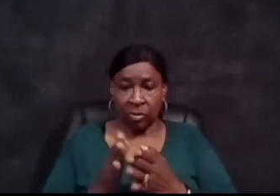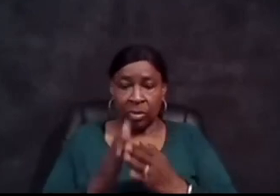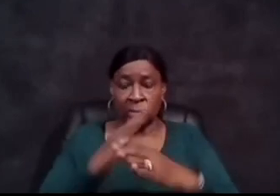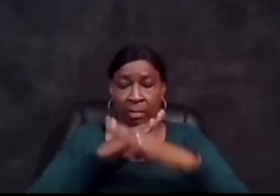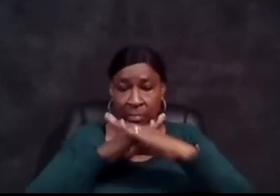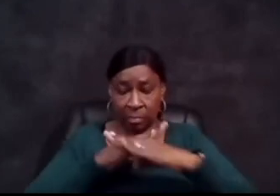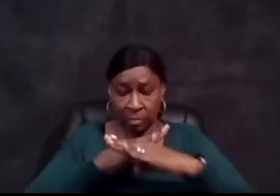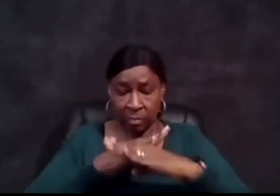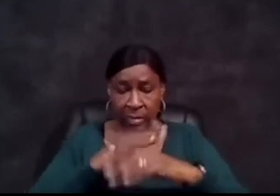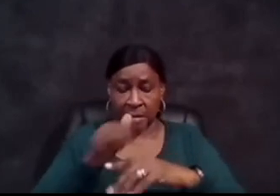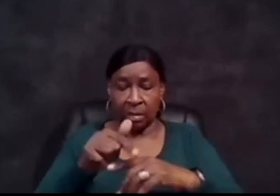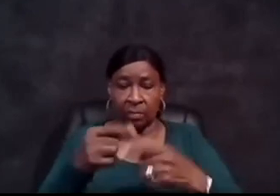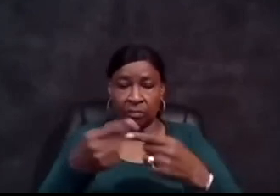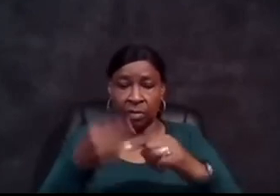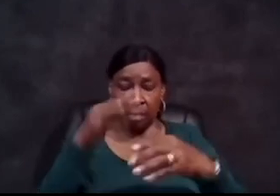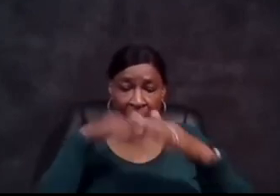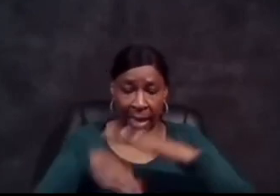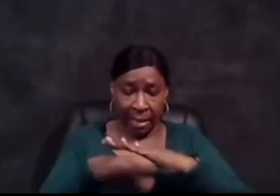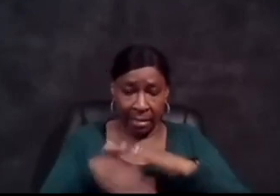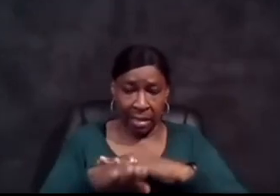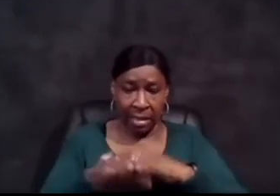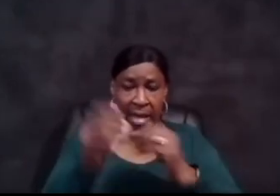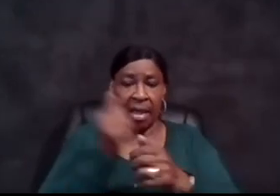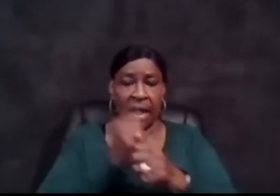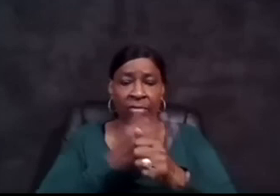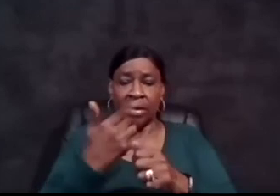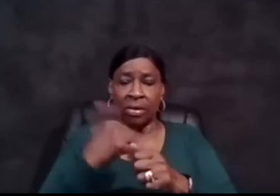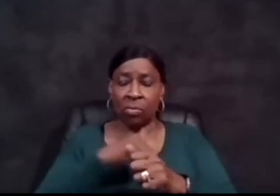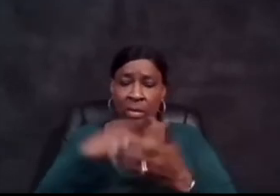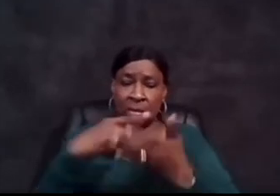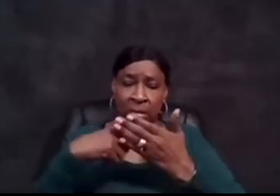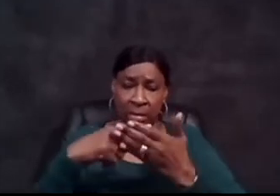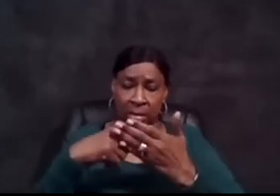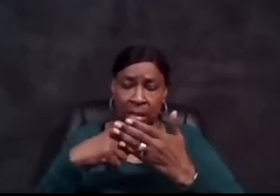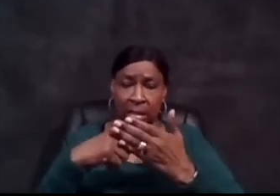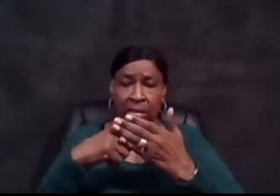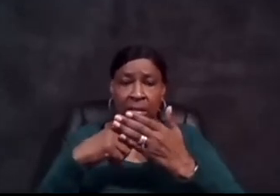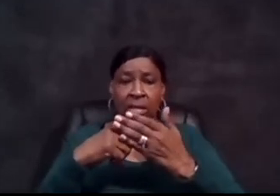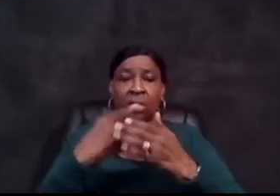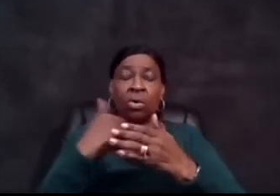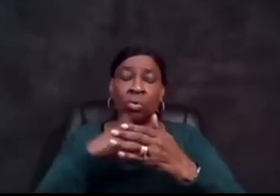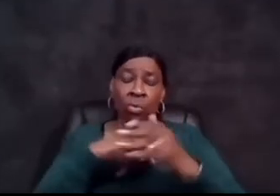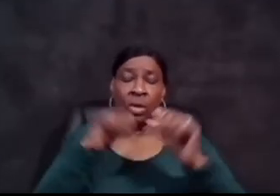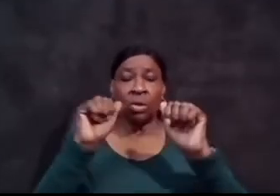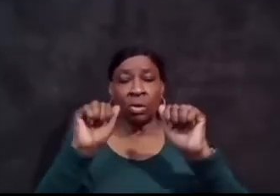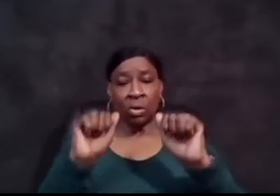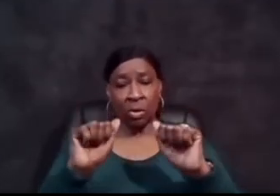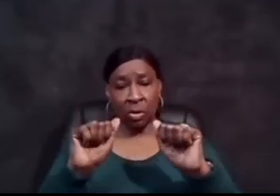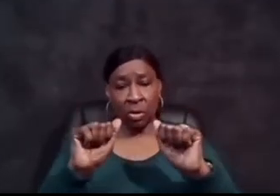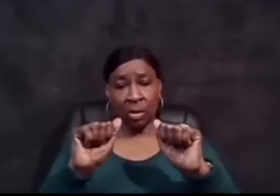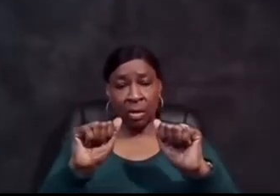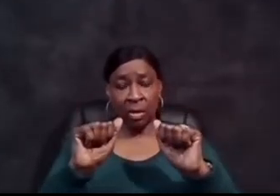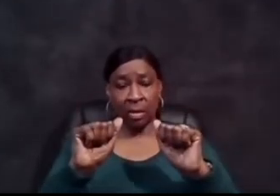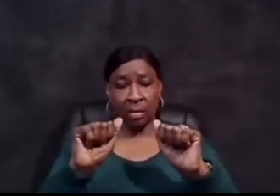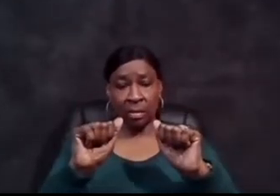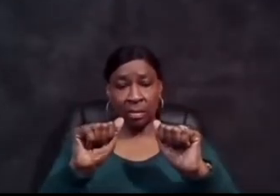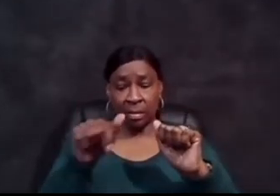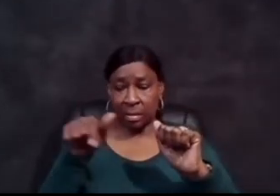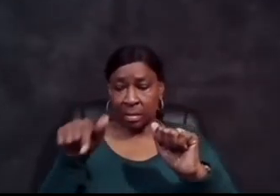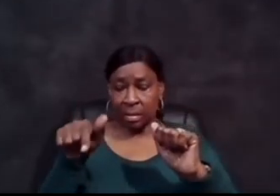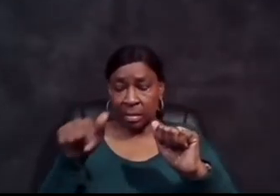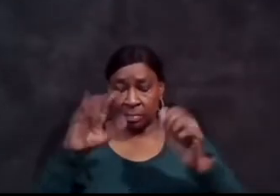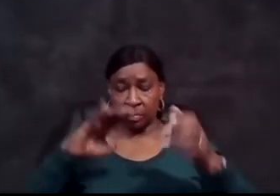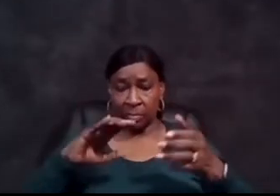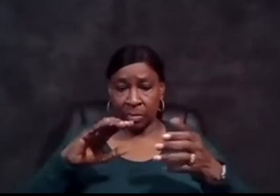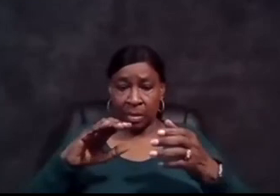everything that we've been talking about, such that we could displace where violence takes